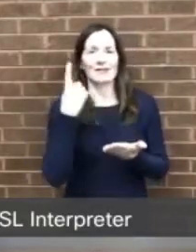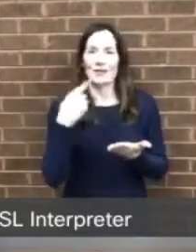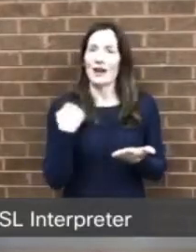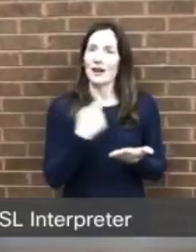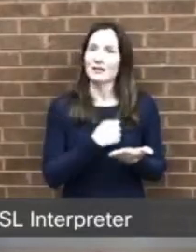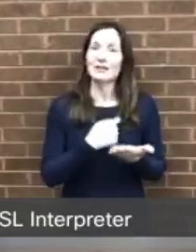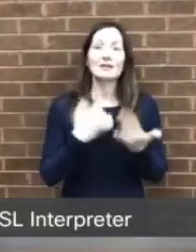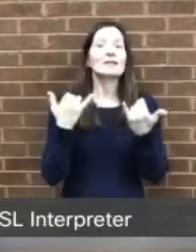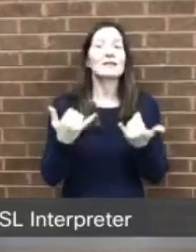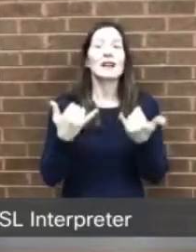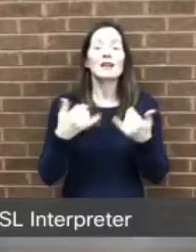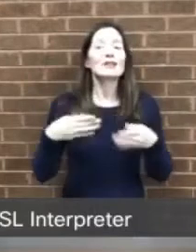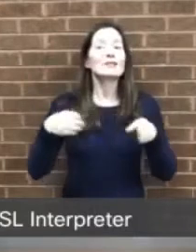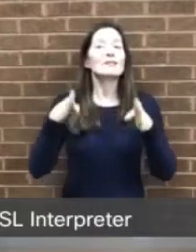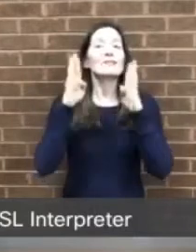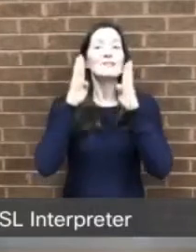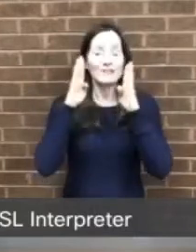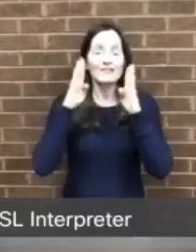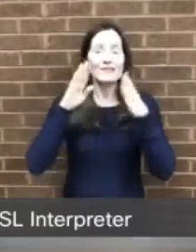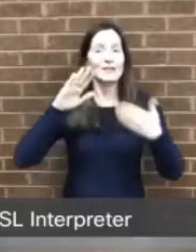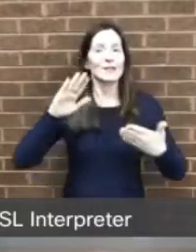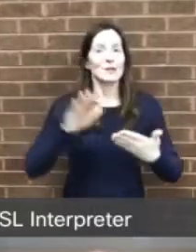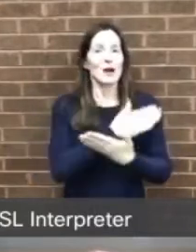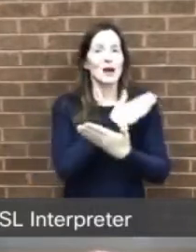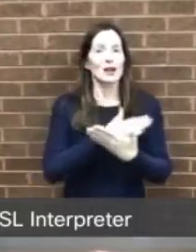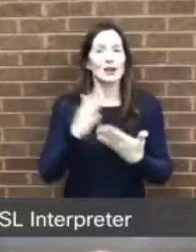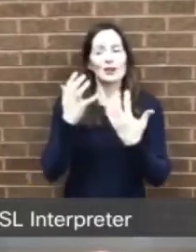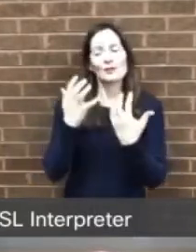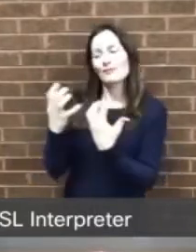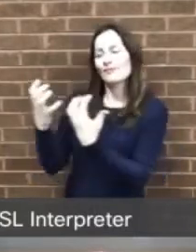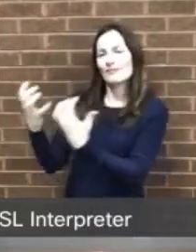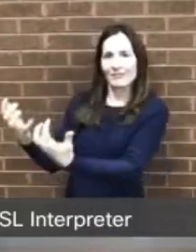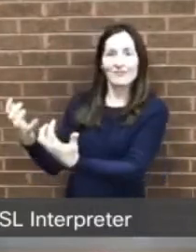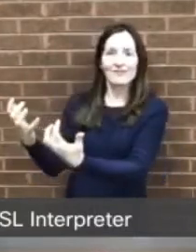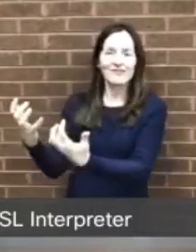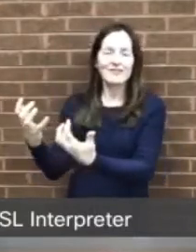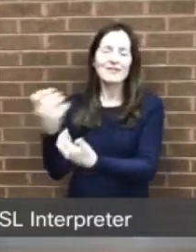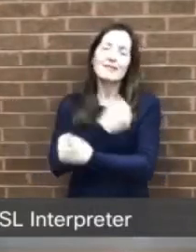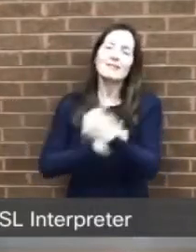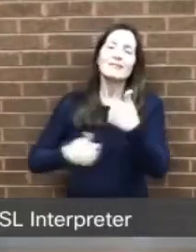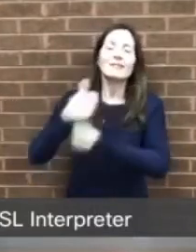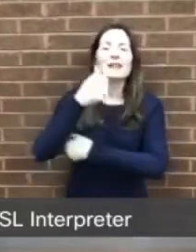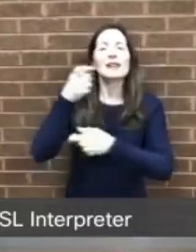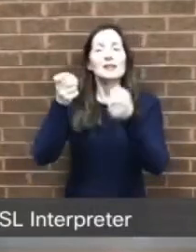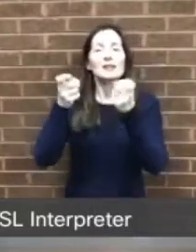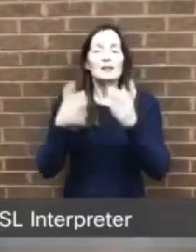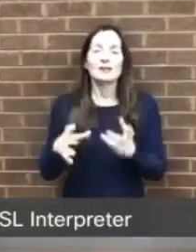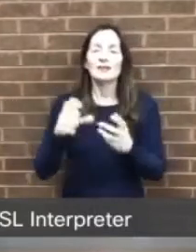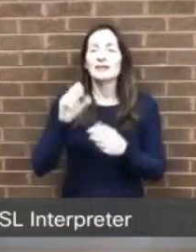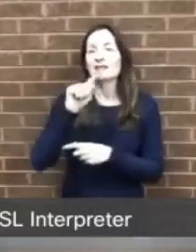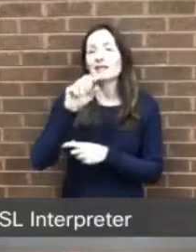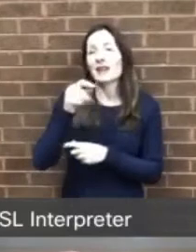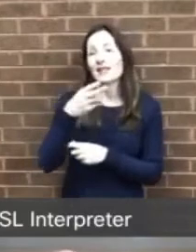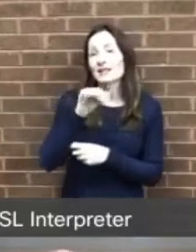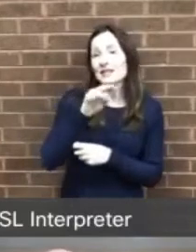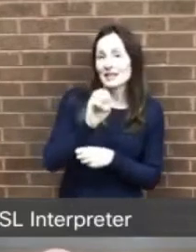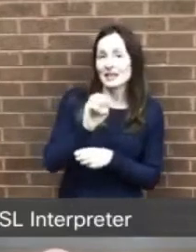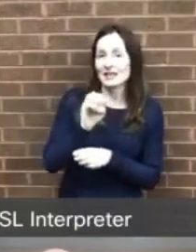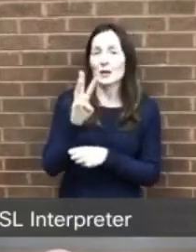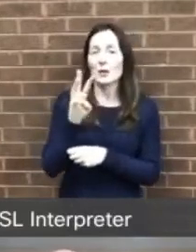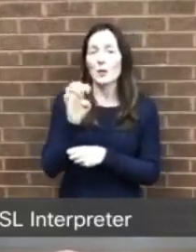the smaller congregations in our area, under the direction of Cantor Stephanie Weishaar, to sing a Hanukkah song for you.